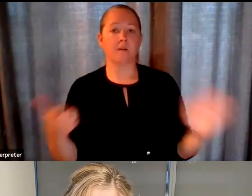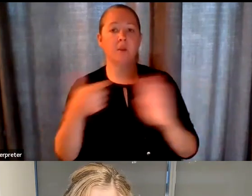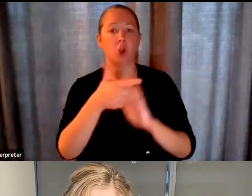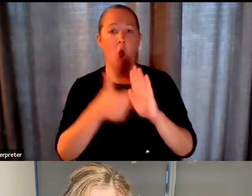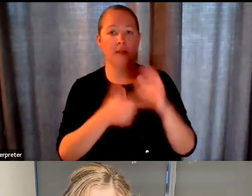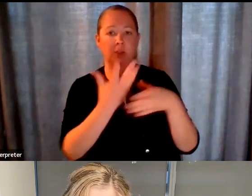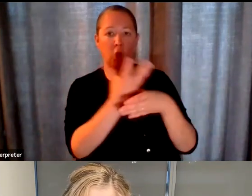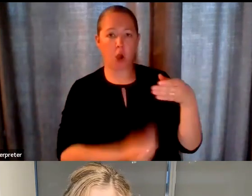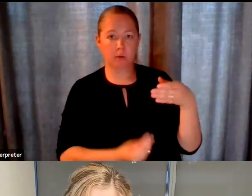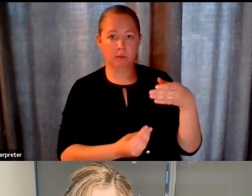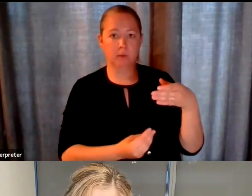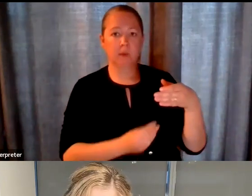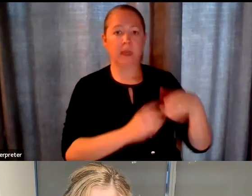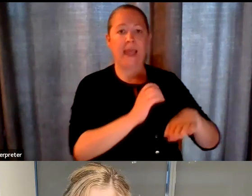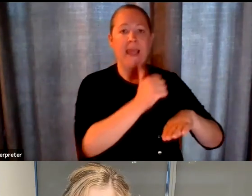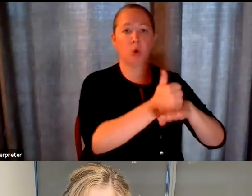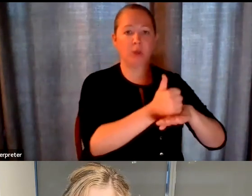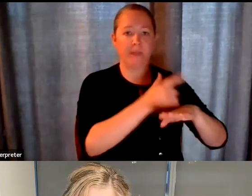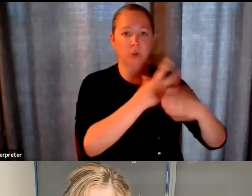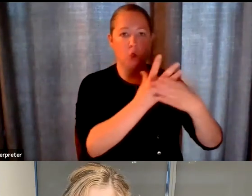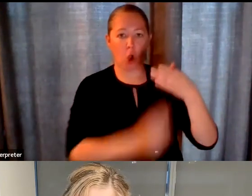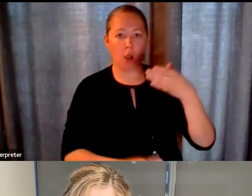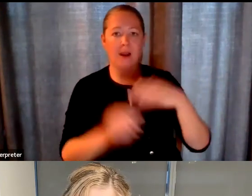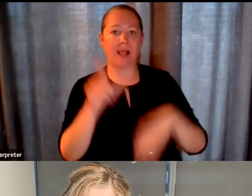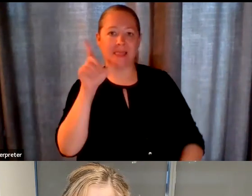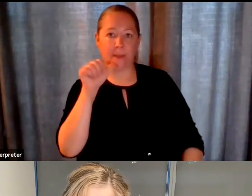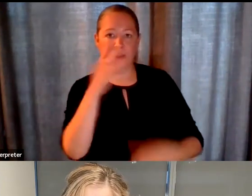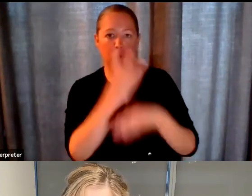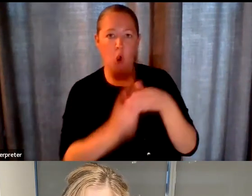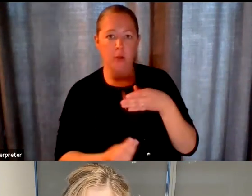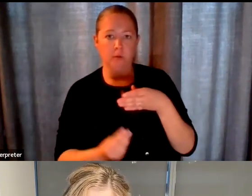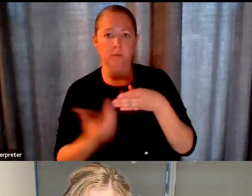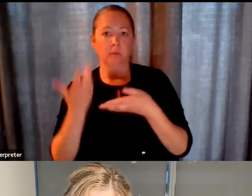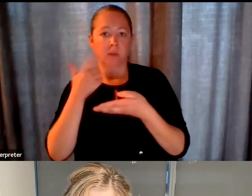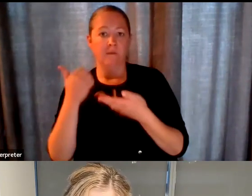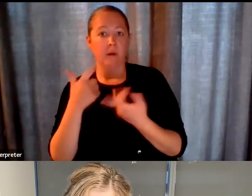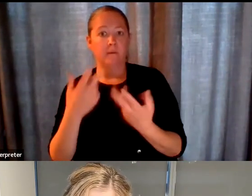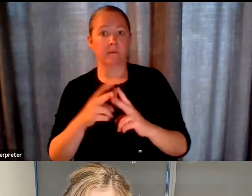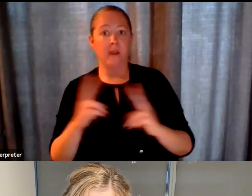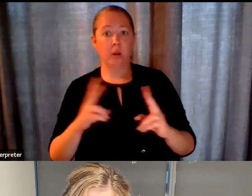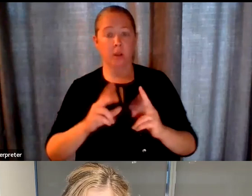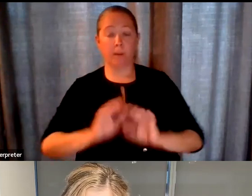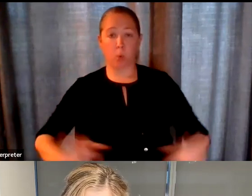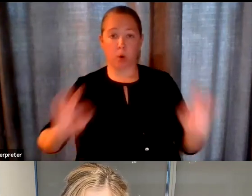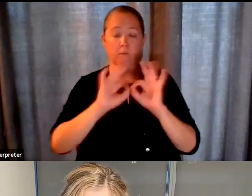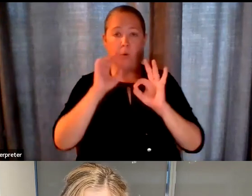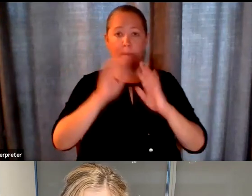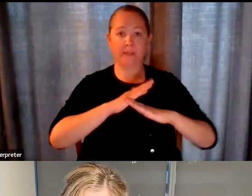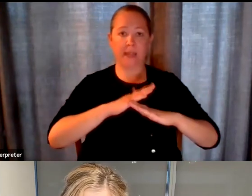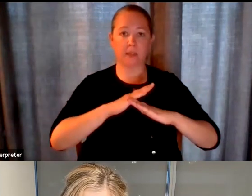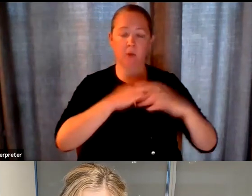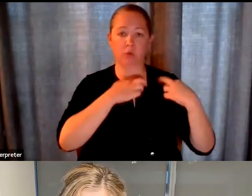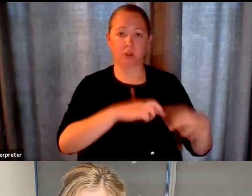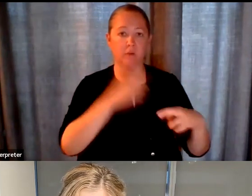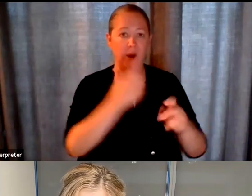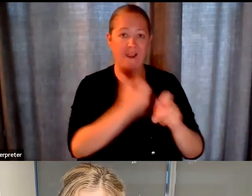is gone, Lemon is gone. These are tests that we at AU think are really important for protecting religious liberty for everyone. And in its place